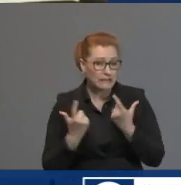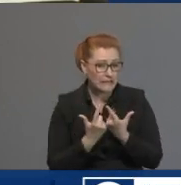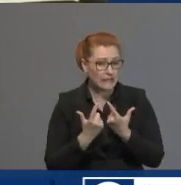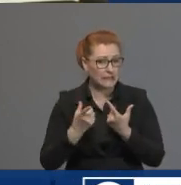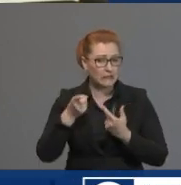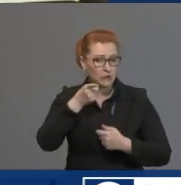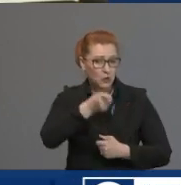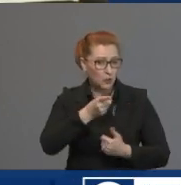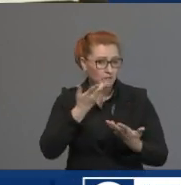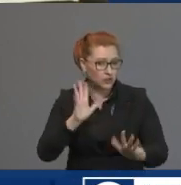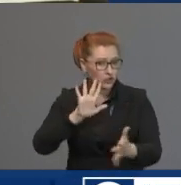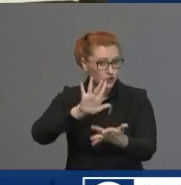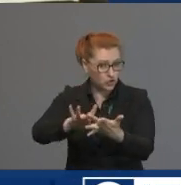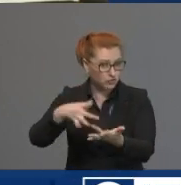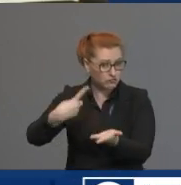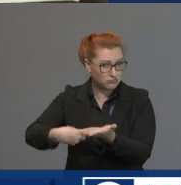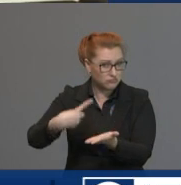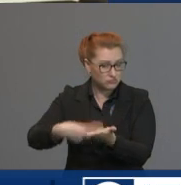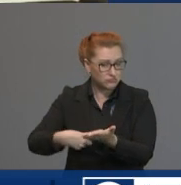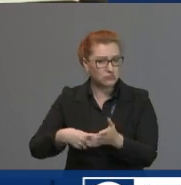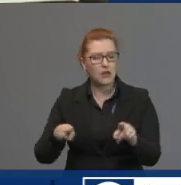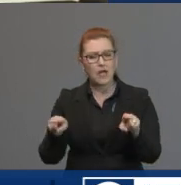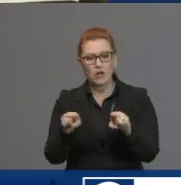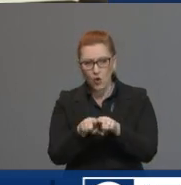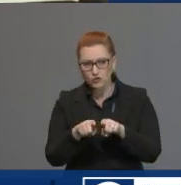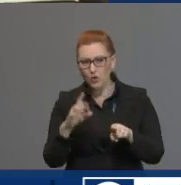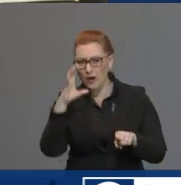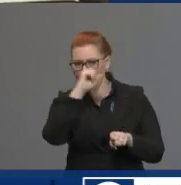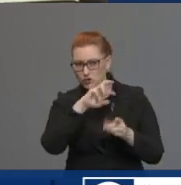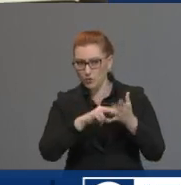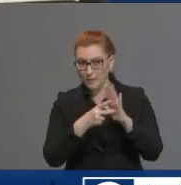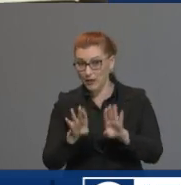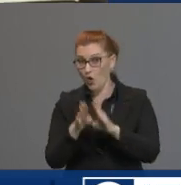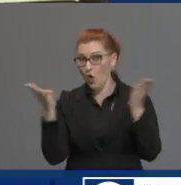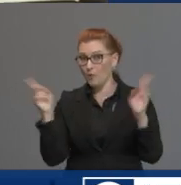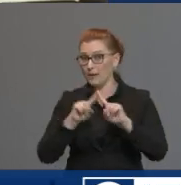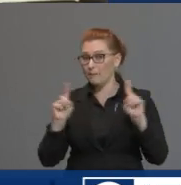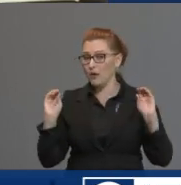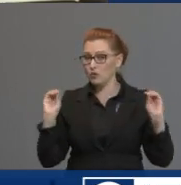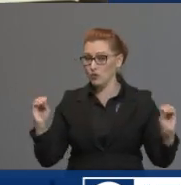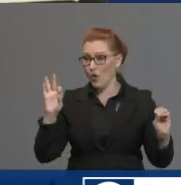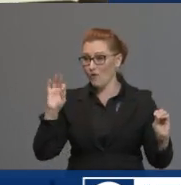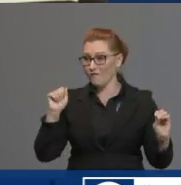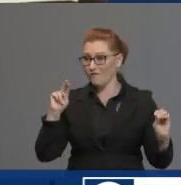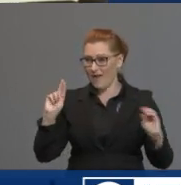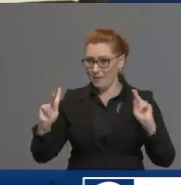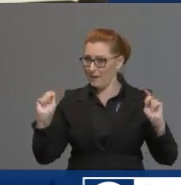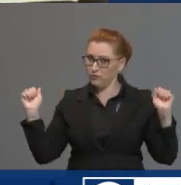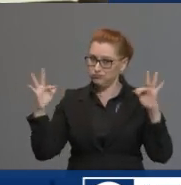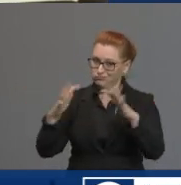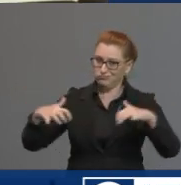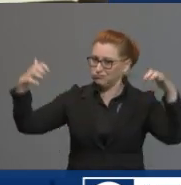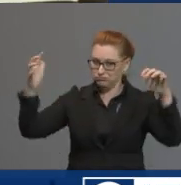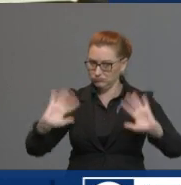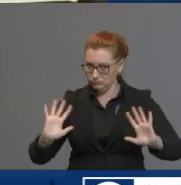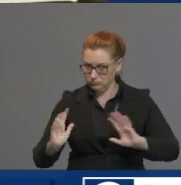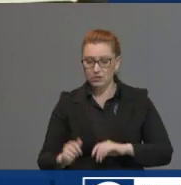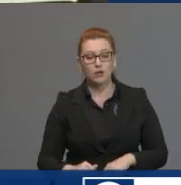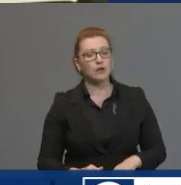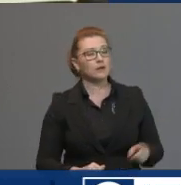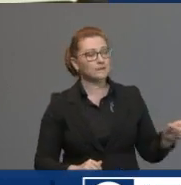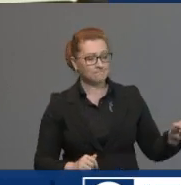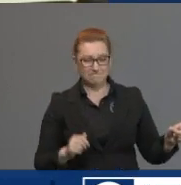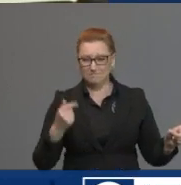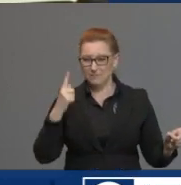leagues you're in conversation with, and then also I assume you mean without fans, if there's any activity. Yes, thank you. Thanks very much, Jonathan. I